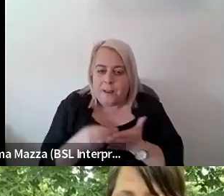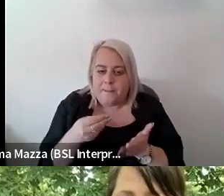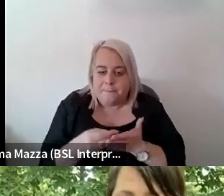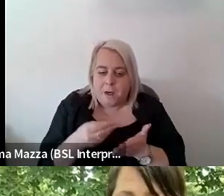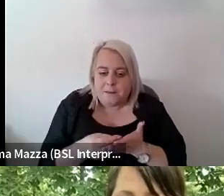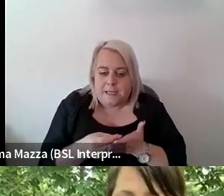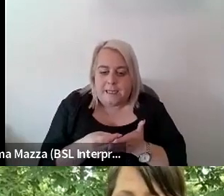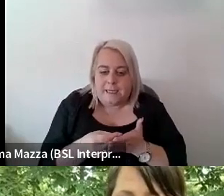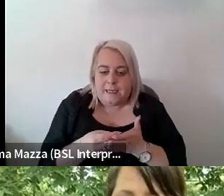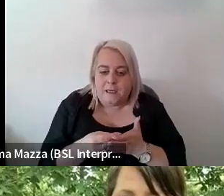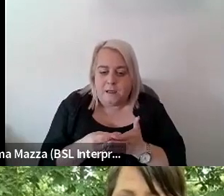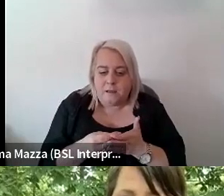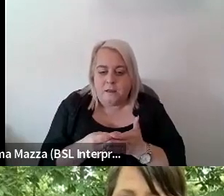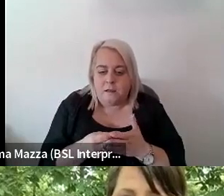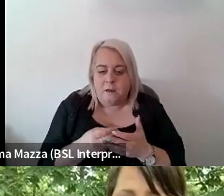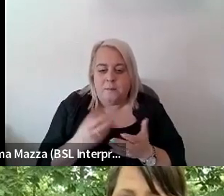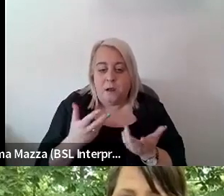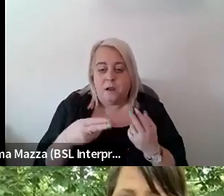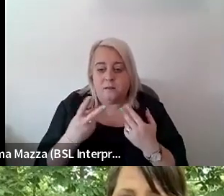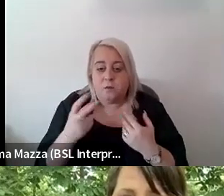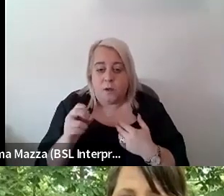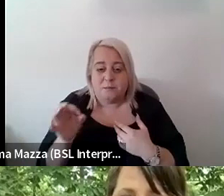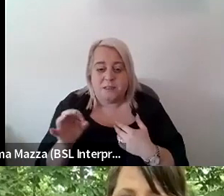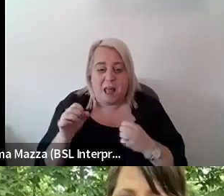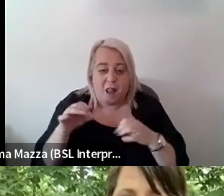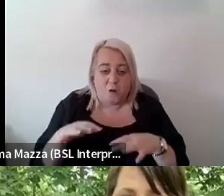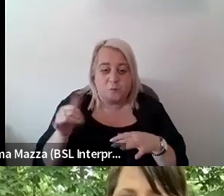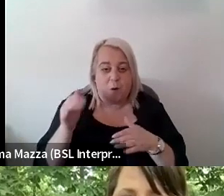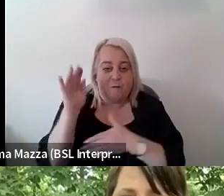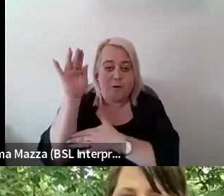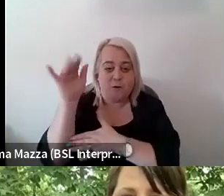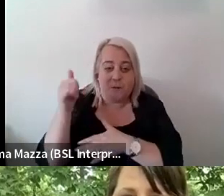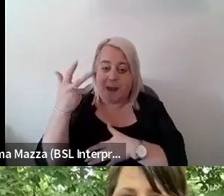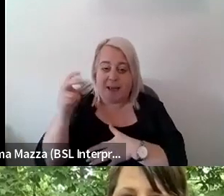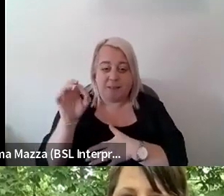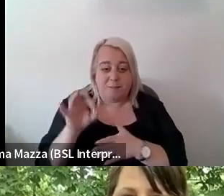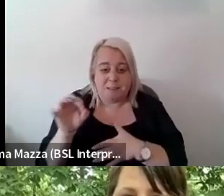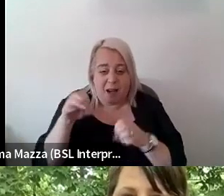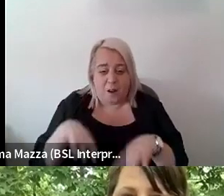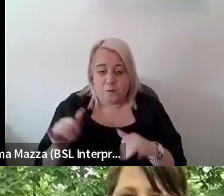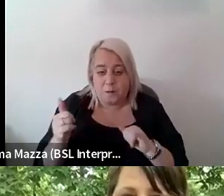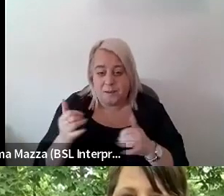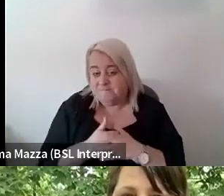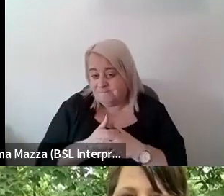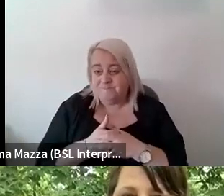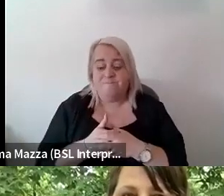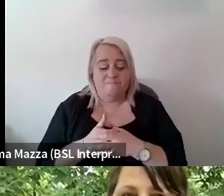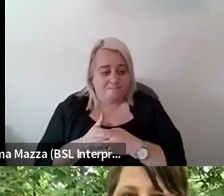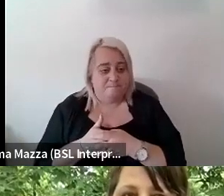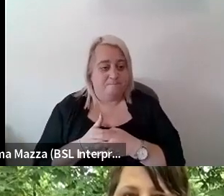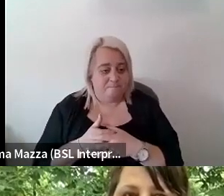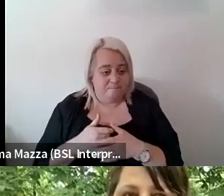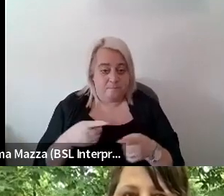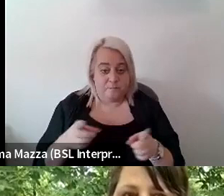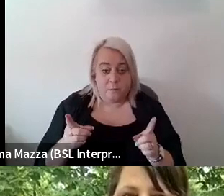I'll be saving up to 80% if I don't later on. This is how I would like to sell it, in my opinion. Anybody else want to come in